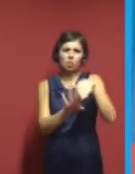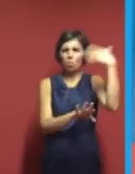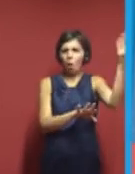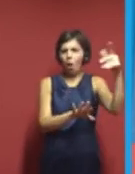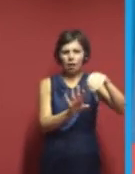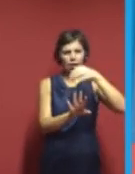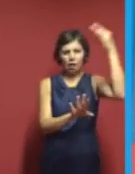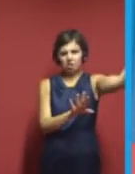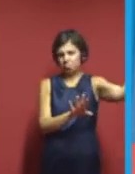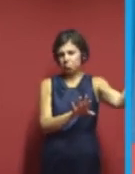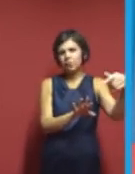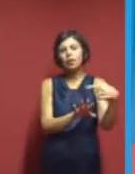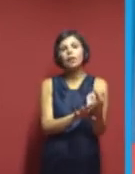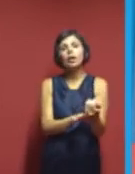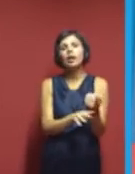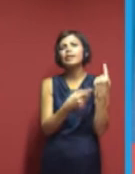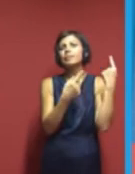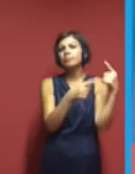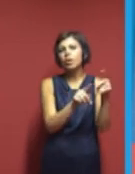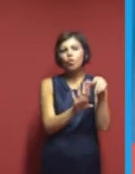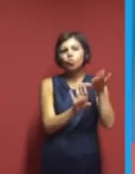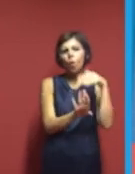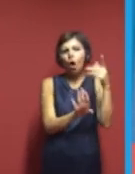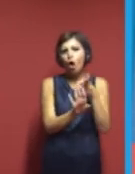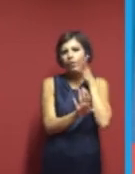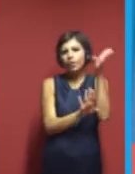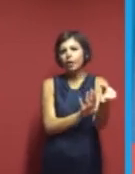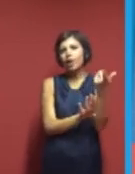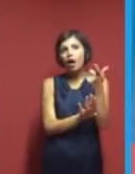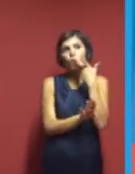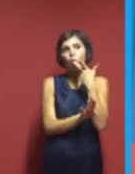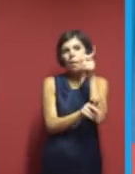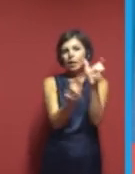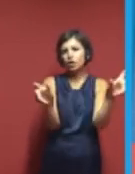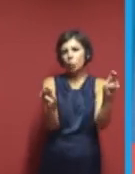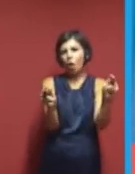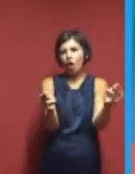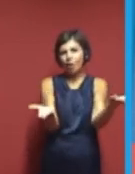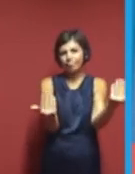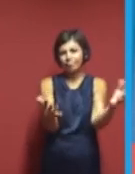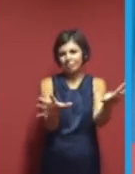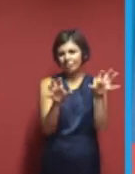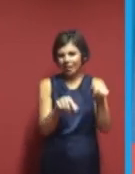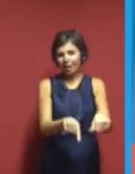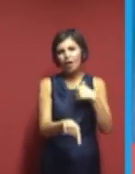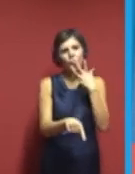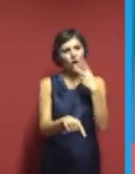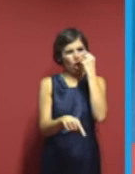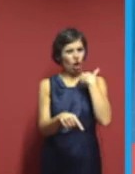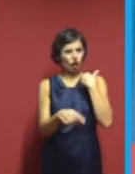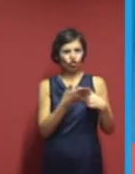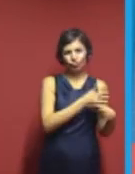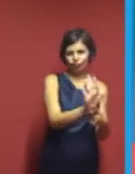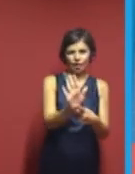also to support our Pay What You Can programs. So this is our recipe. The first element is a dedicated